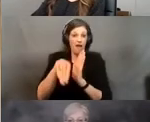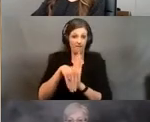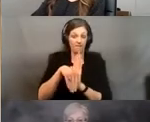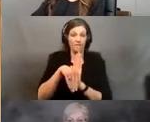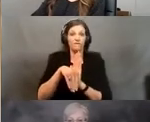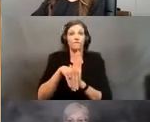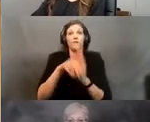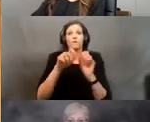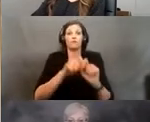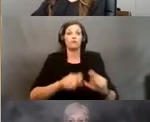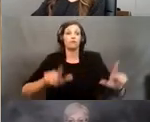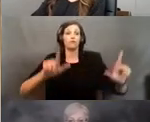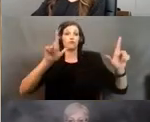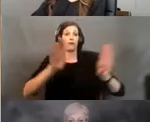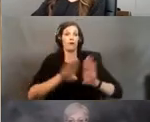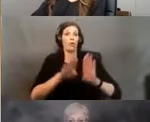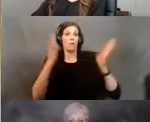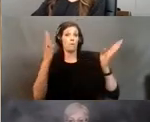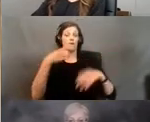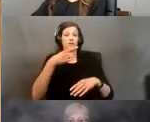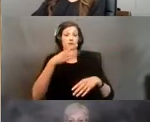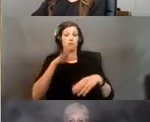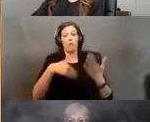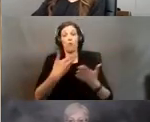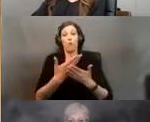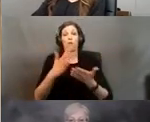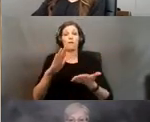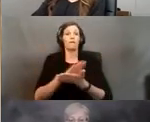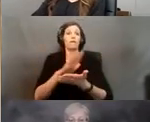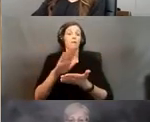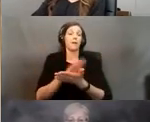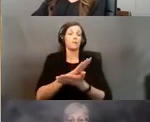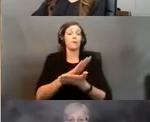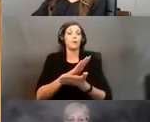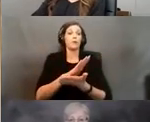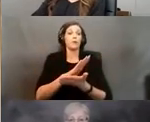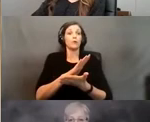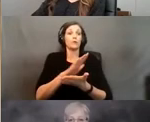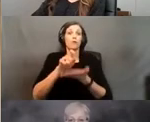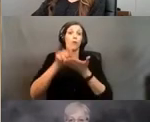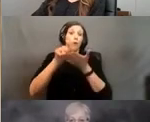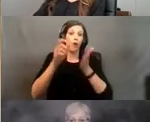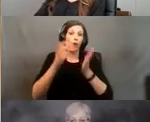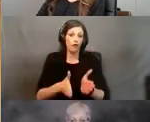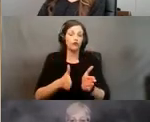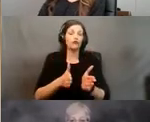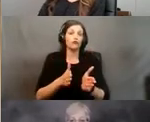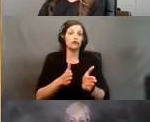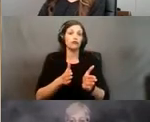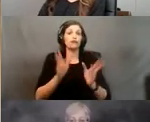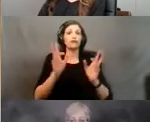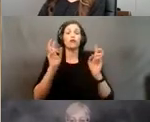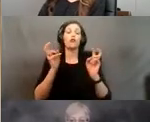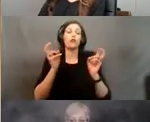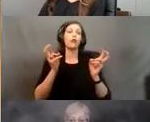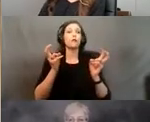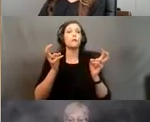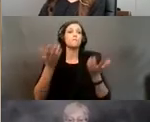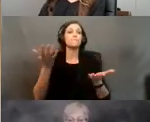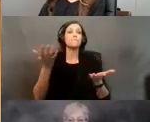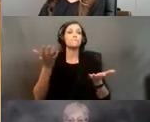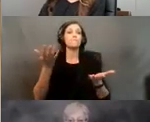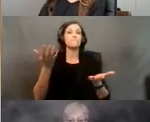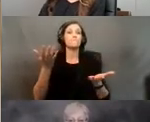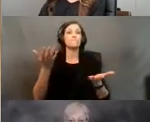open. All of the, all of the paper present, all of the paper authors will be essentially on